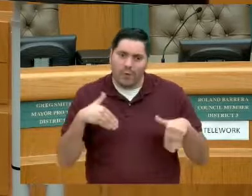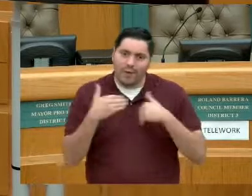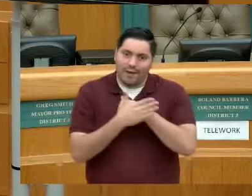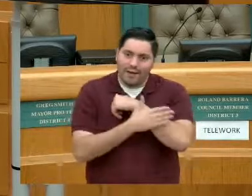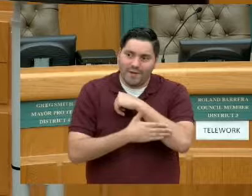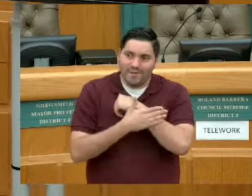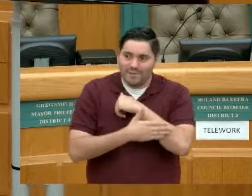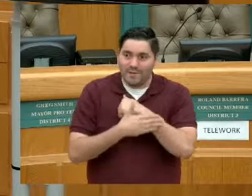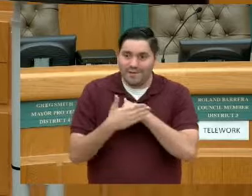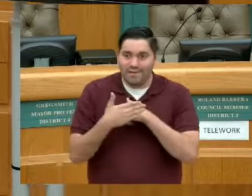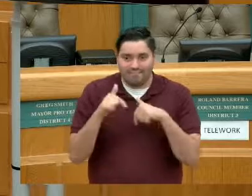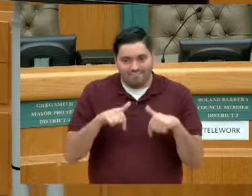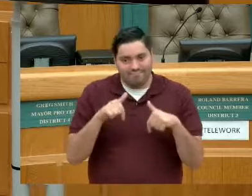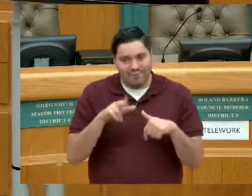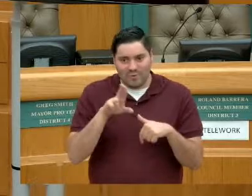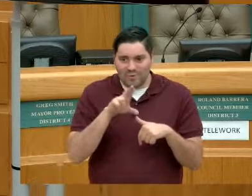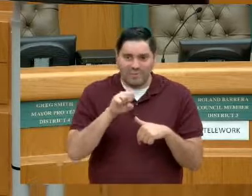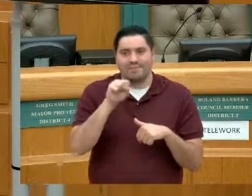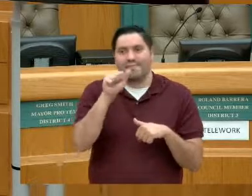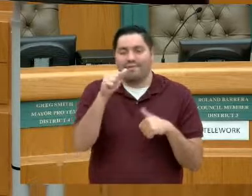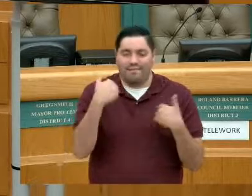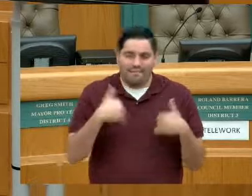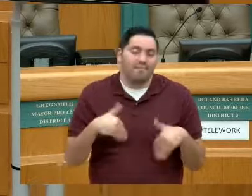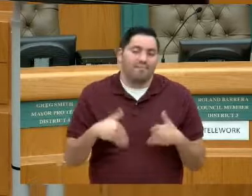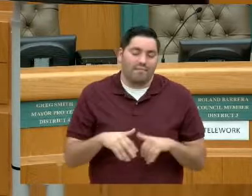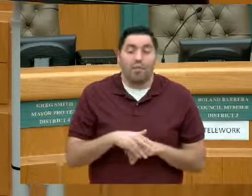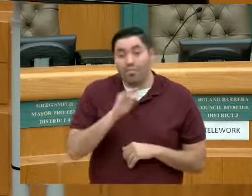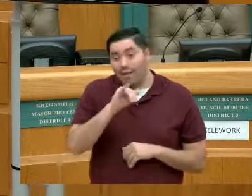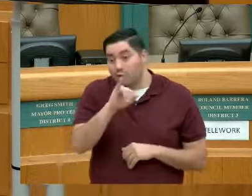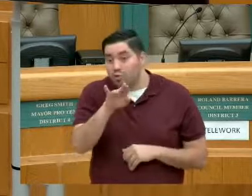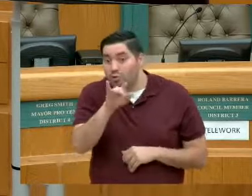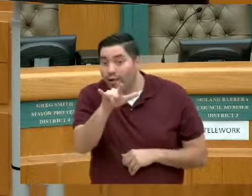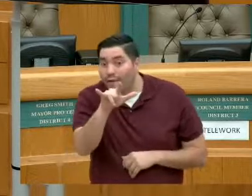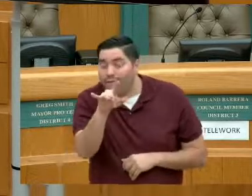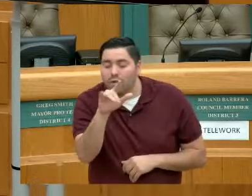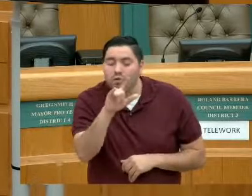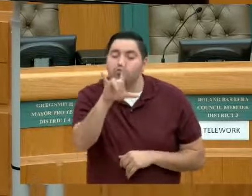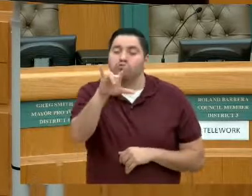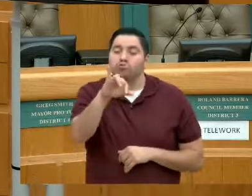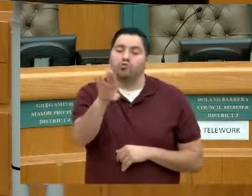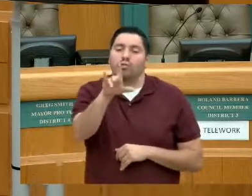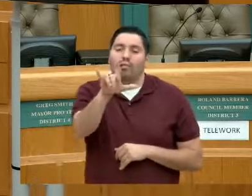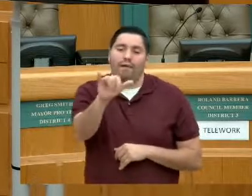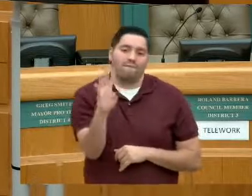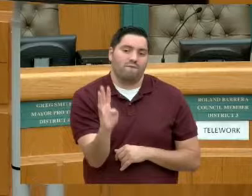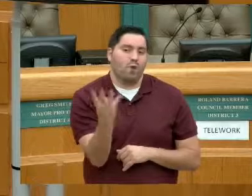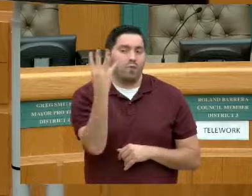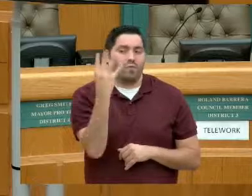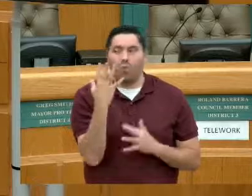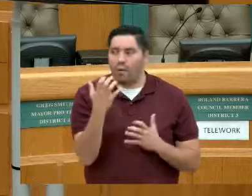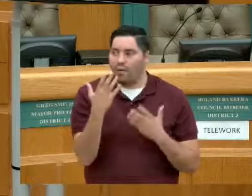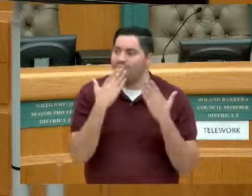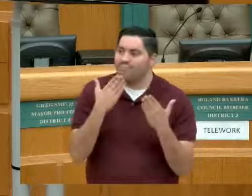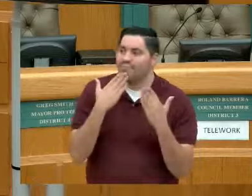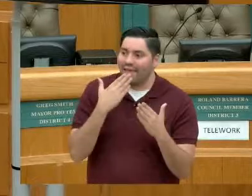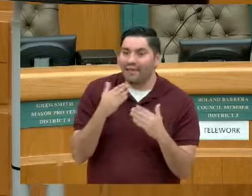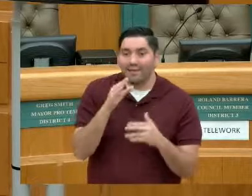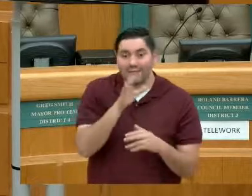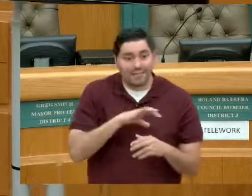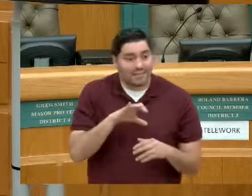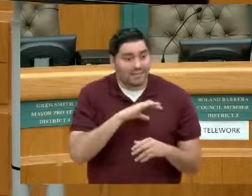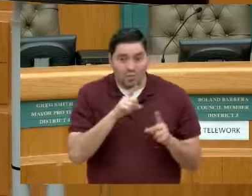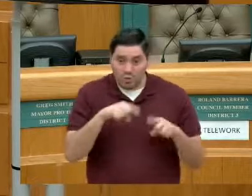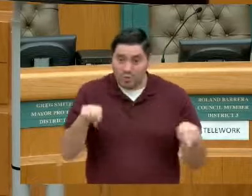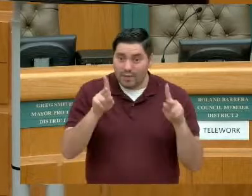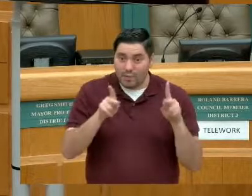should never forget to celebrate what a great country that we do live in, and that's coming up on July the 4th. So